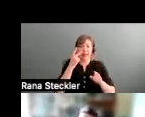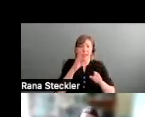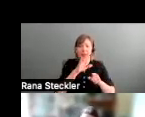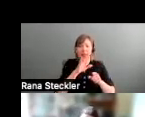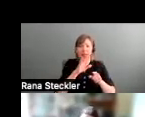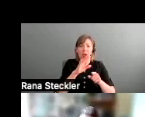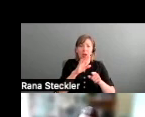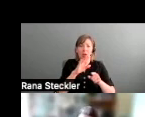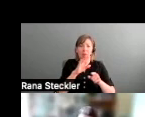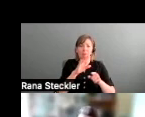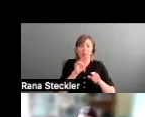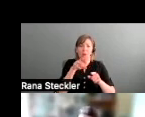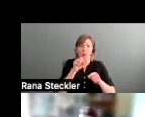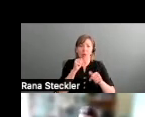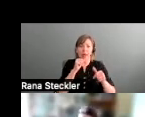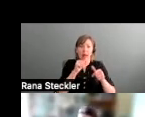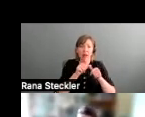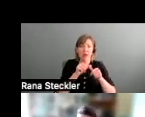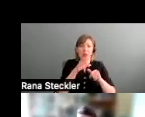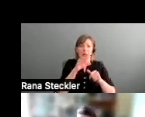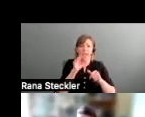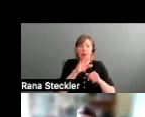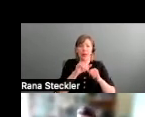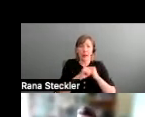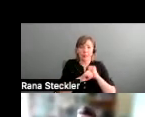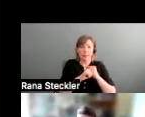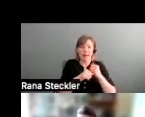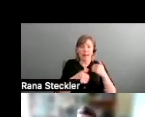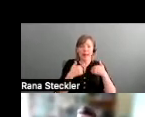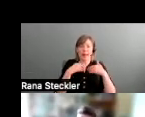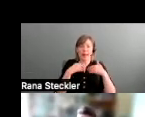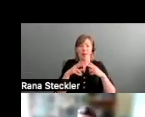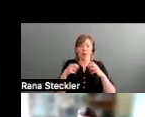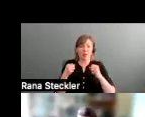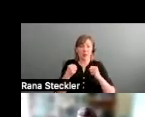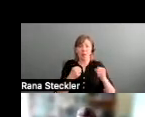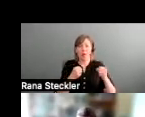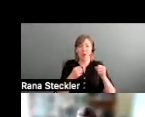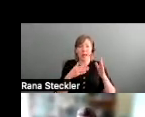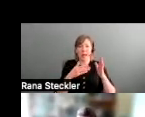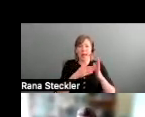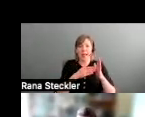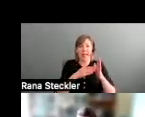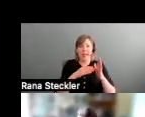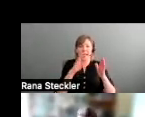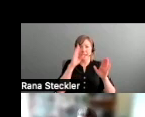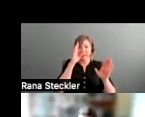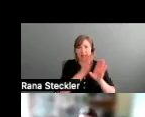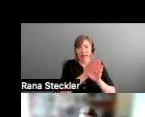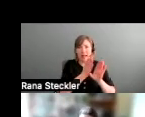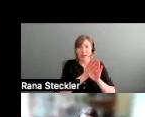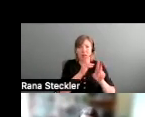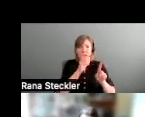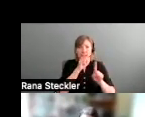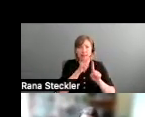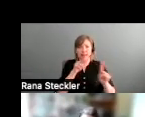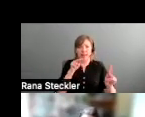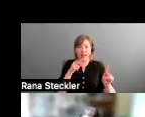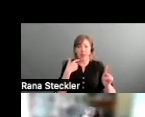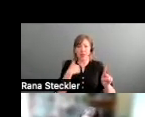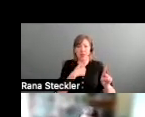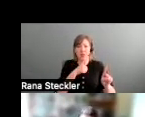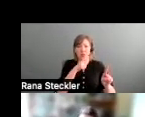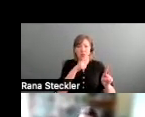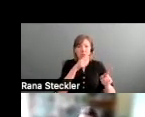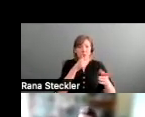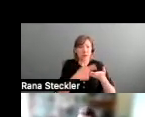and some of their campaign, had a very strong anti-psychiatry stance. And we don't talk about